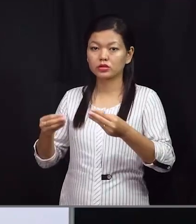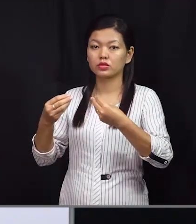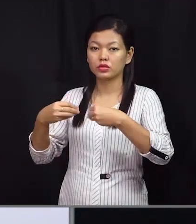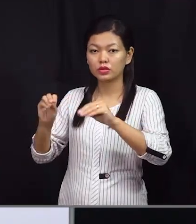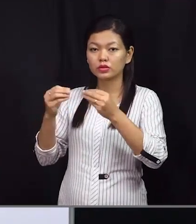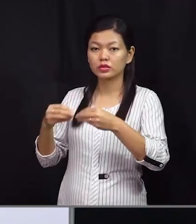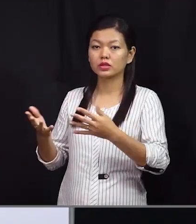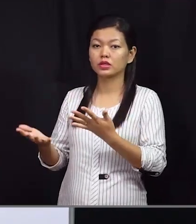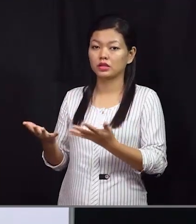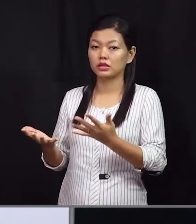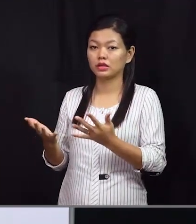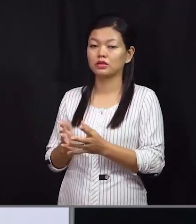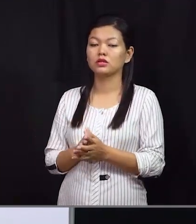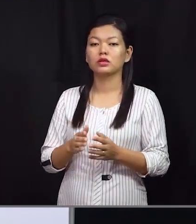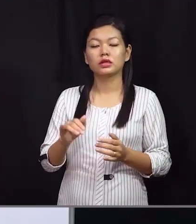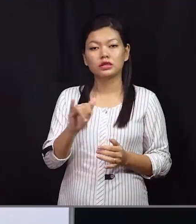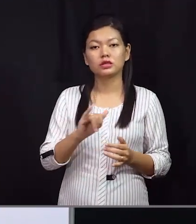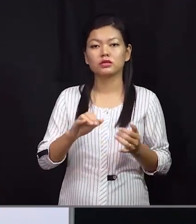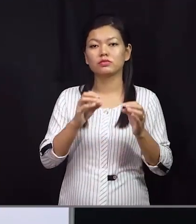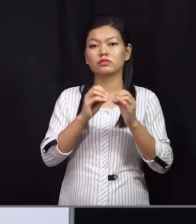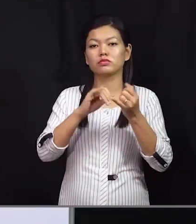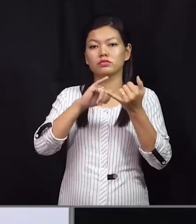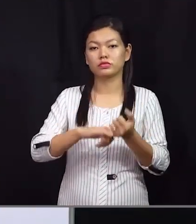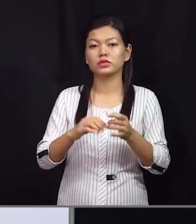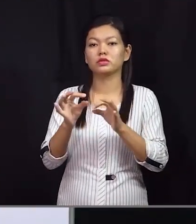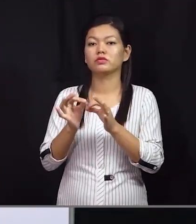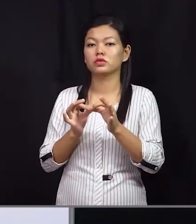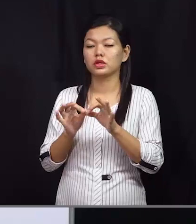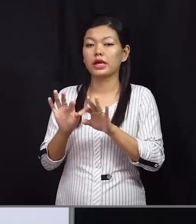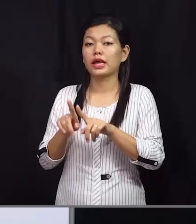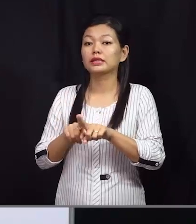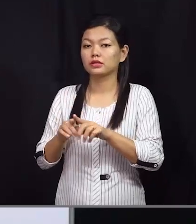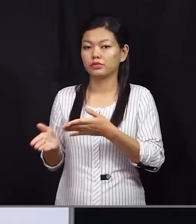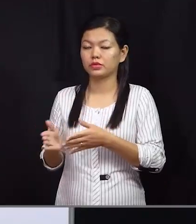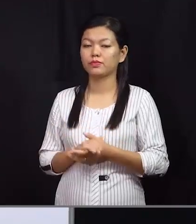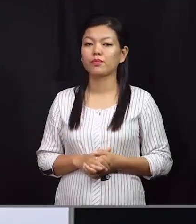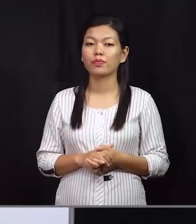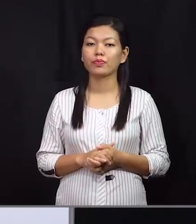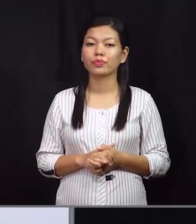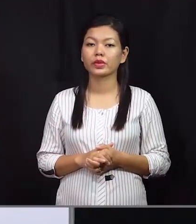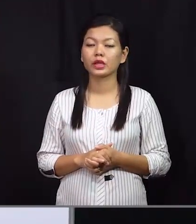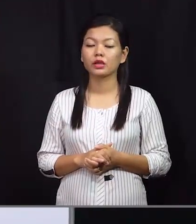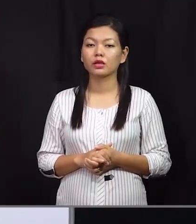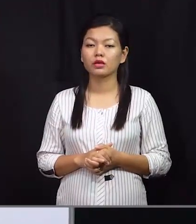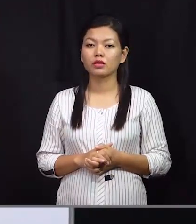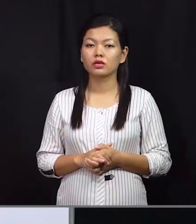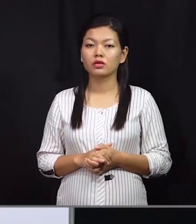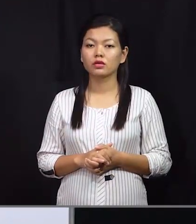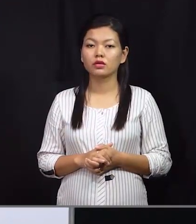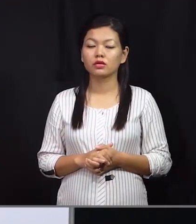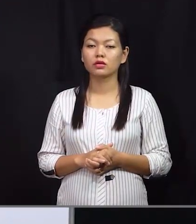purchase and sell of goods, isn't it? So those are some simple terms of business. Okay, but